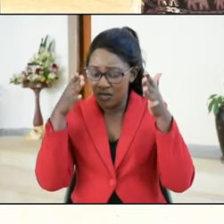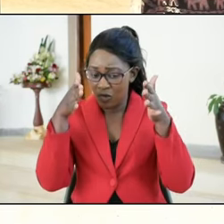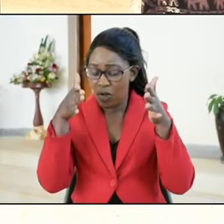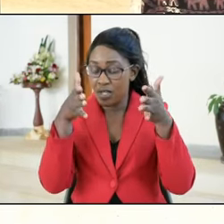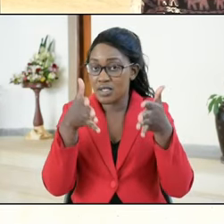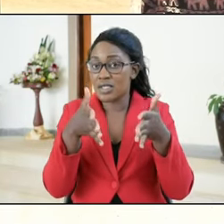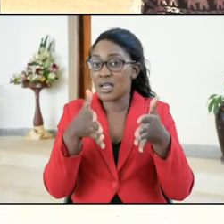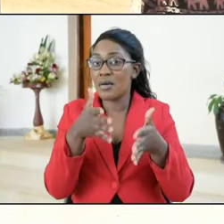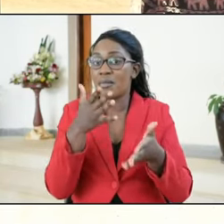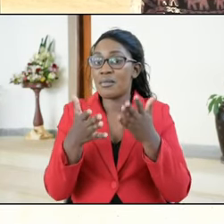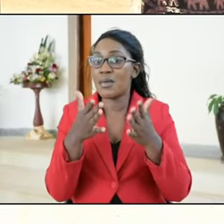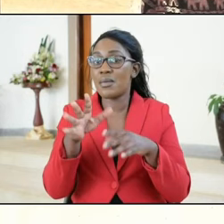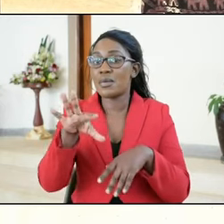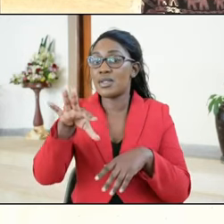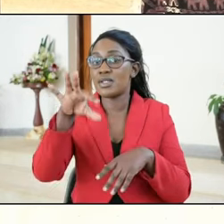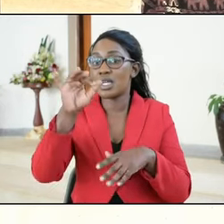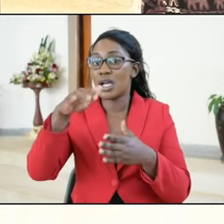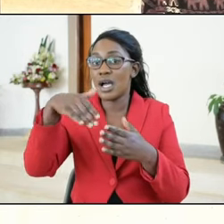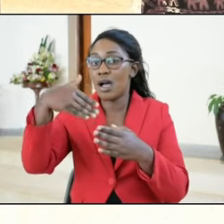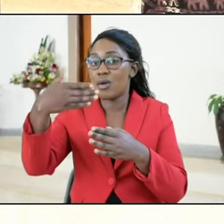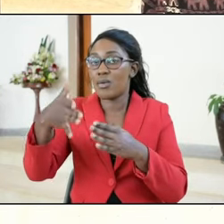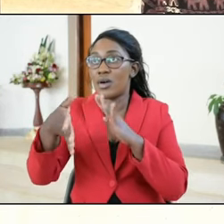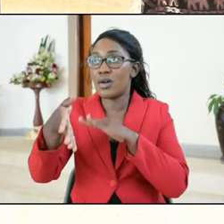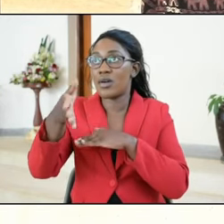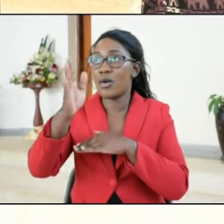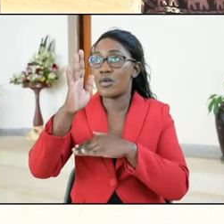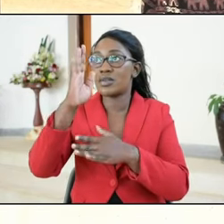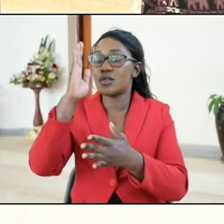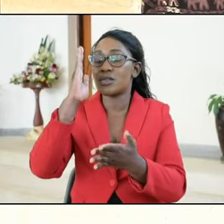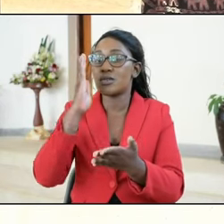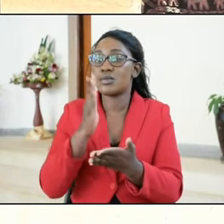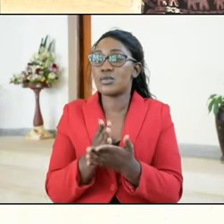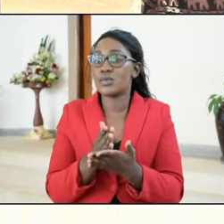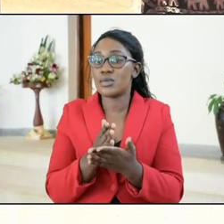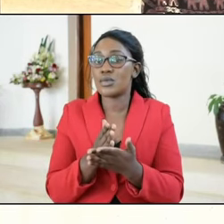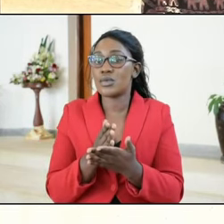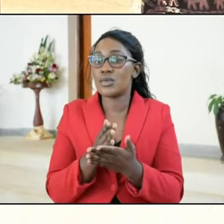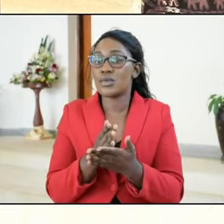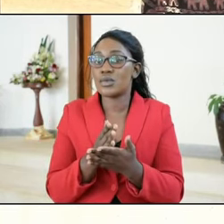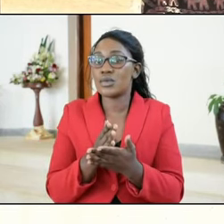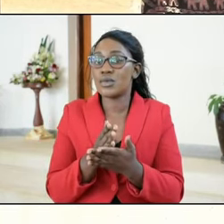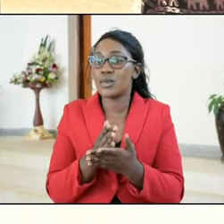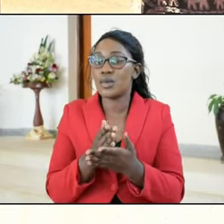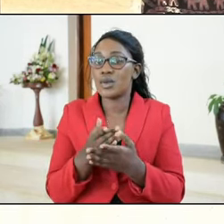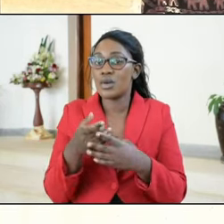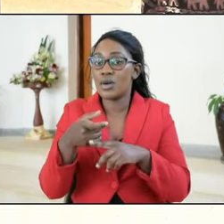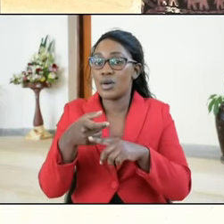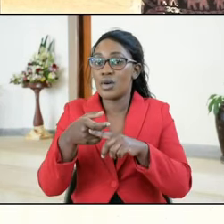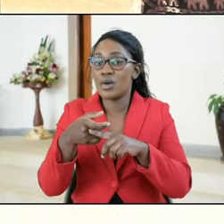God's truth from being practiced in our lives?